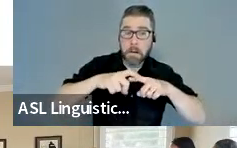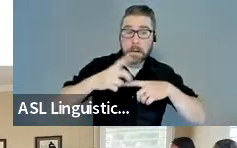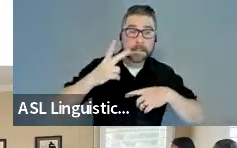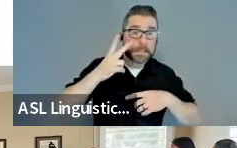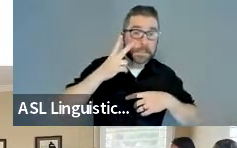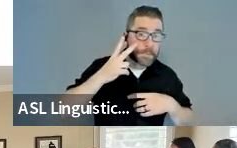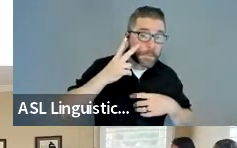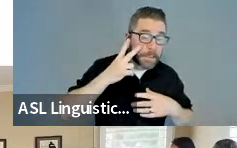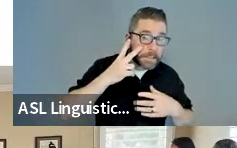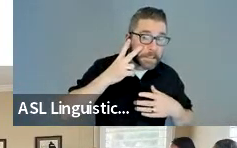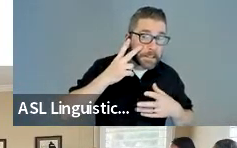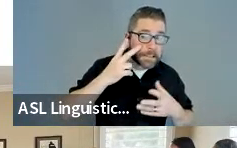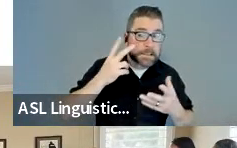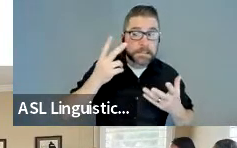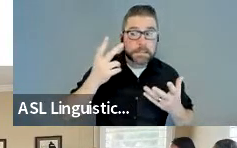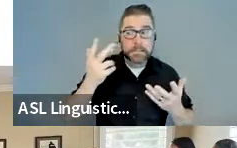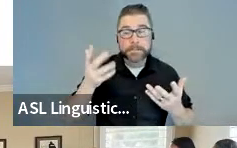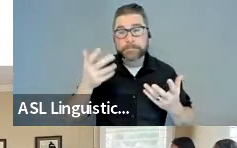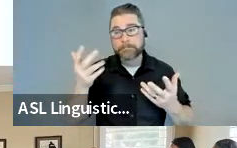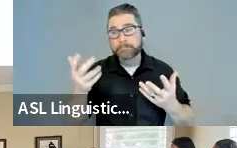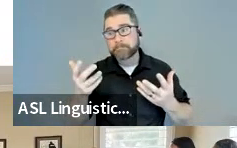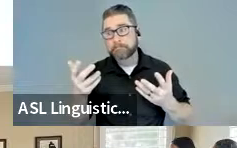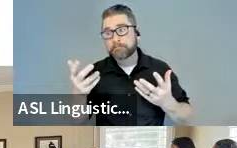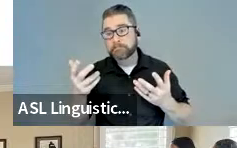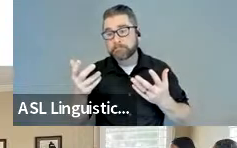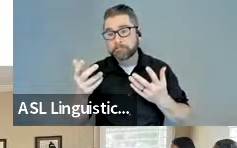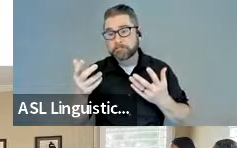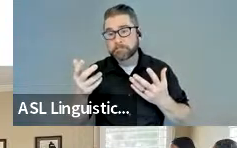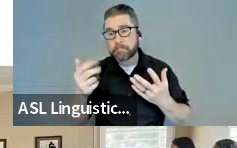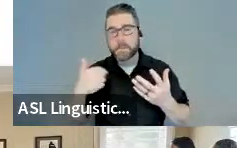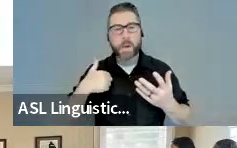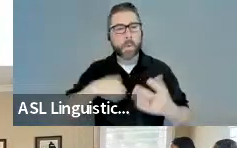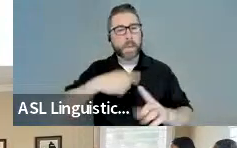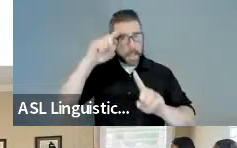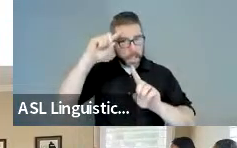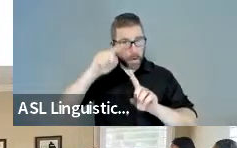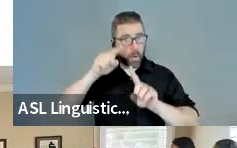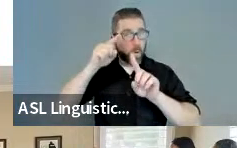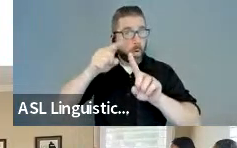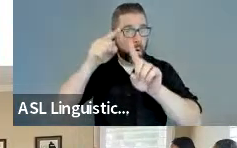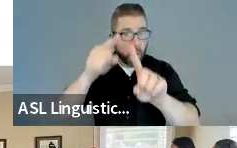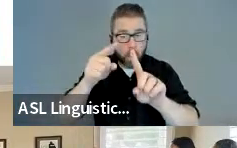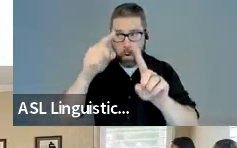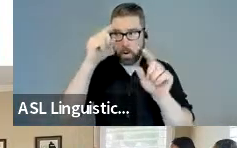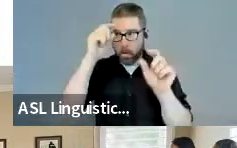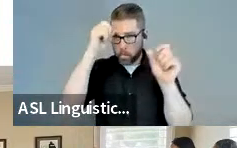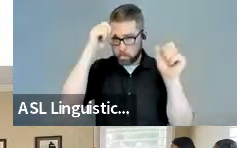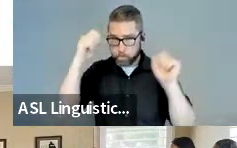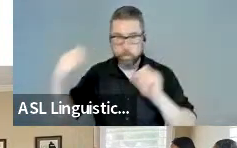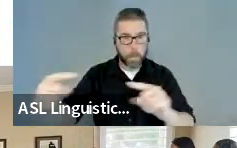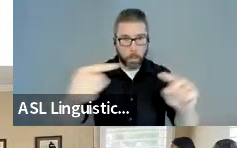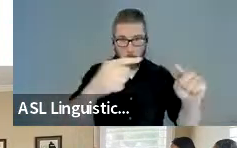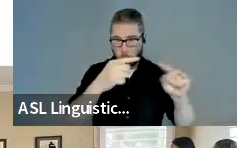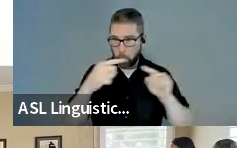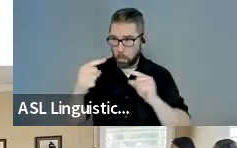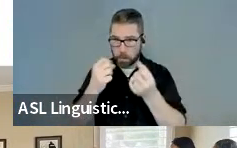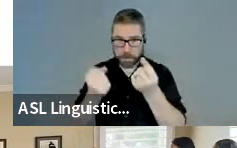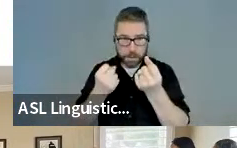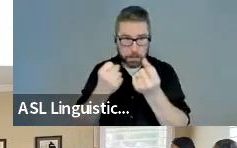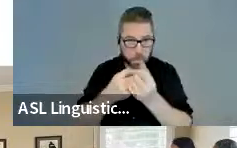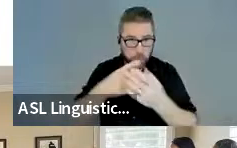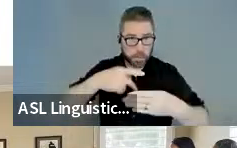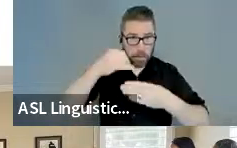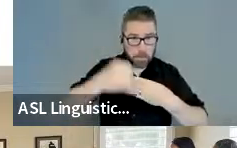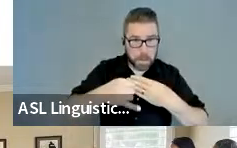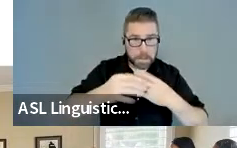order to make a kind of consensus and support for moving forward with supporting this project, maybe I'll just pause and see